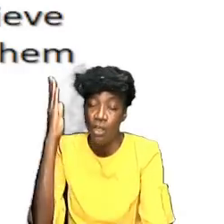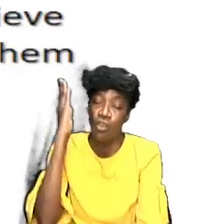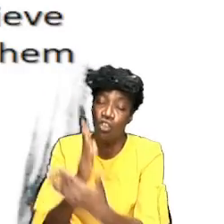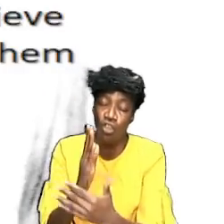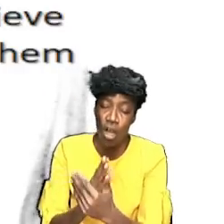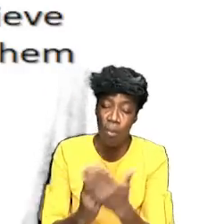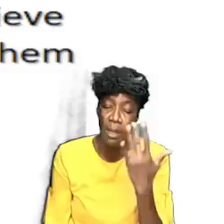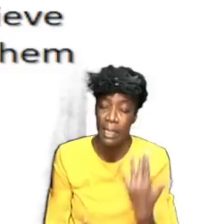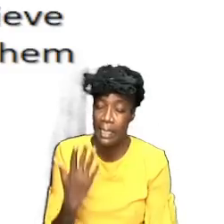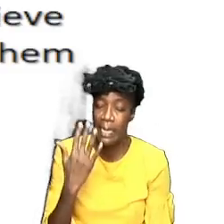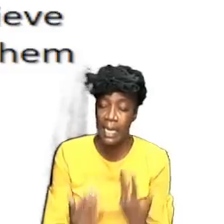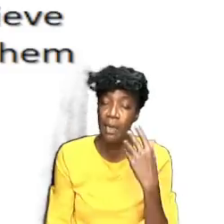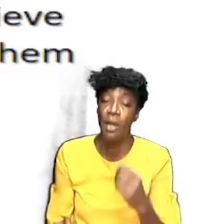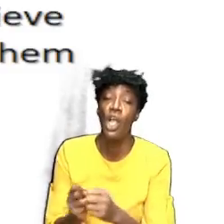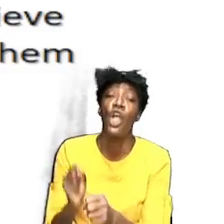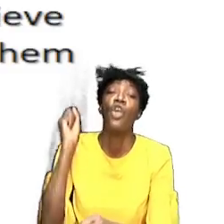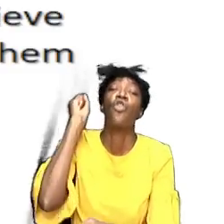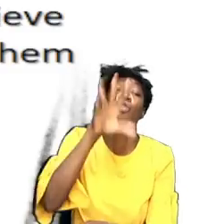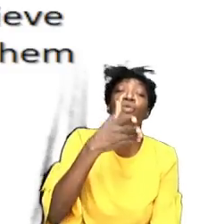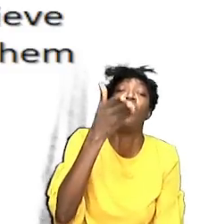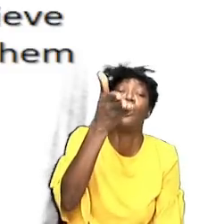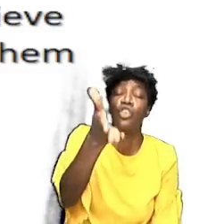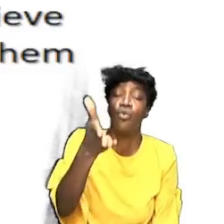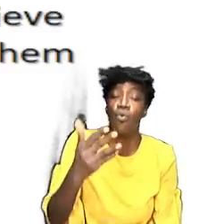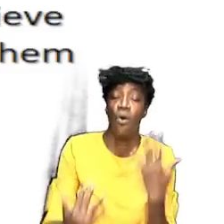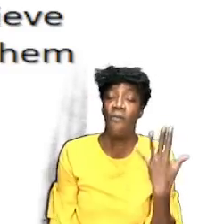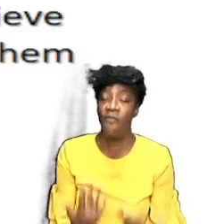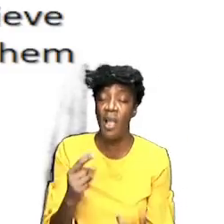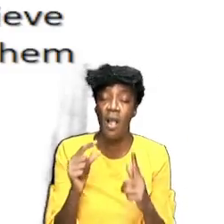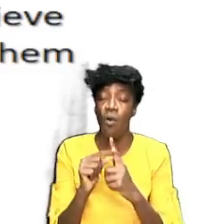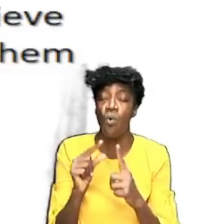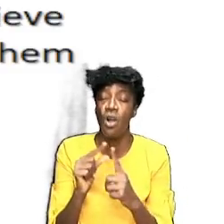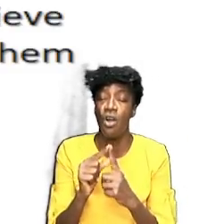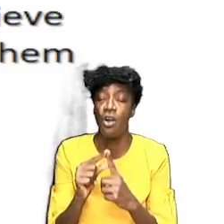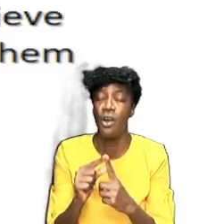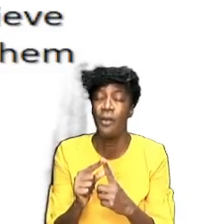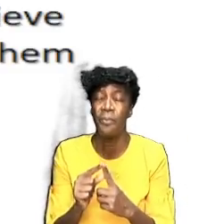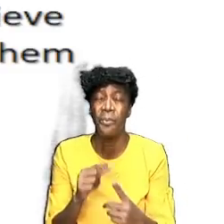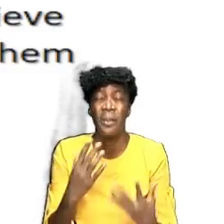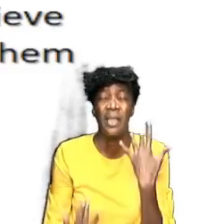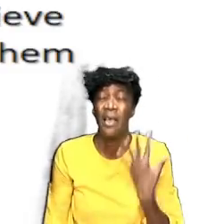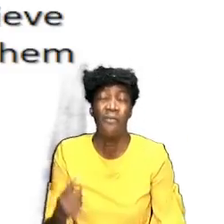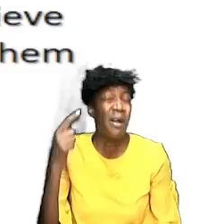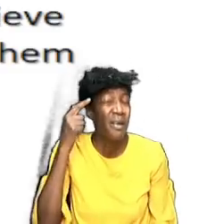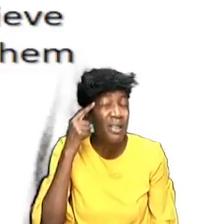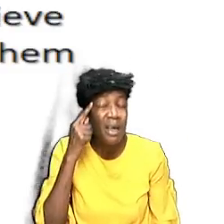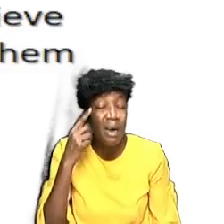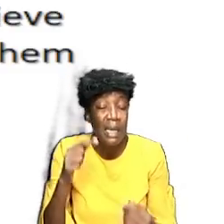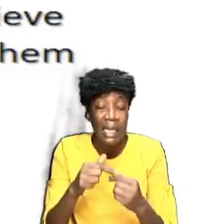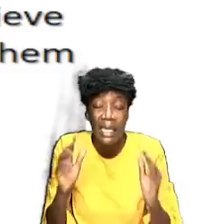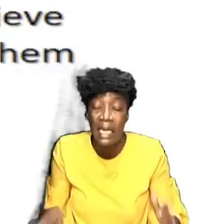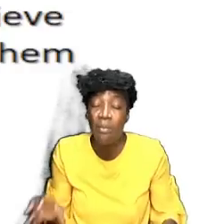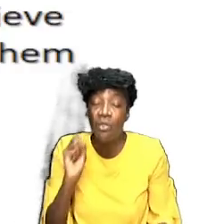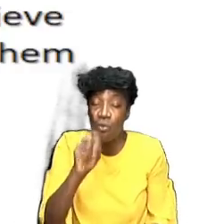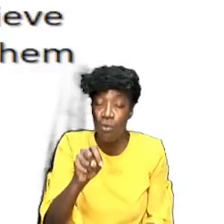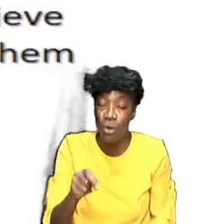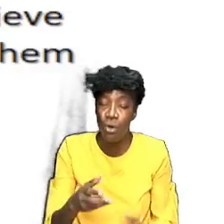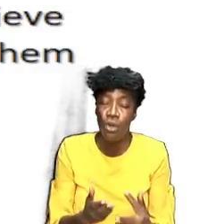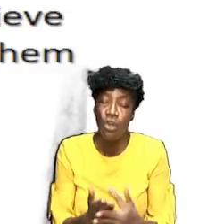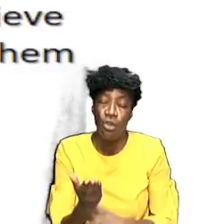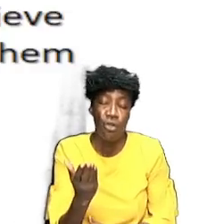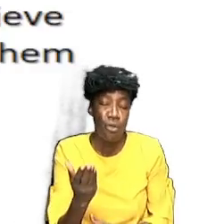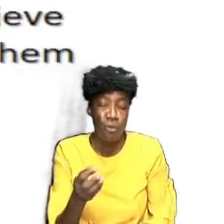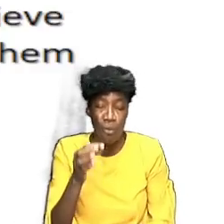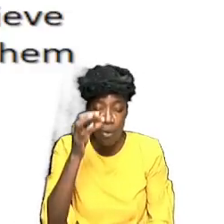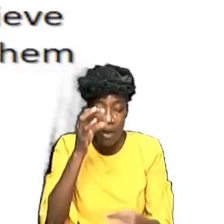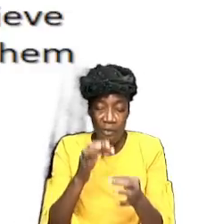enemy will throw at you, every fiery word that the enemy will throw at you, every fiery thought that the enemy will throw at you, through faith. When the enemy say you cannot